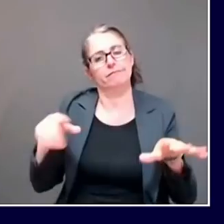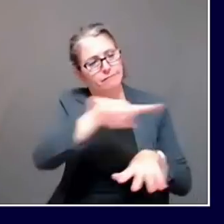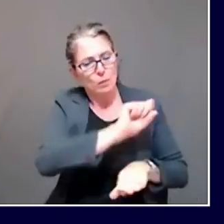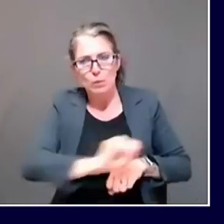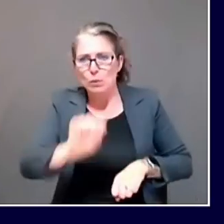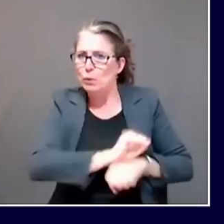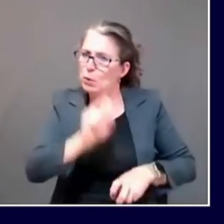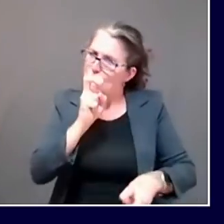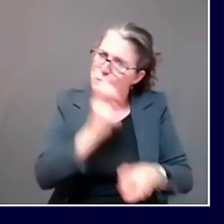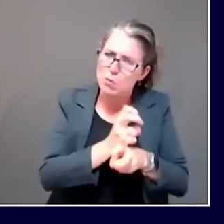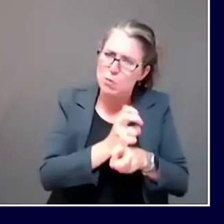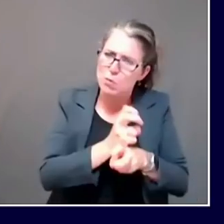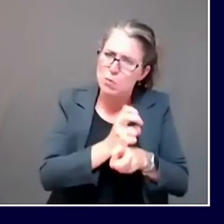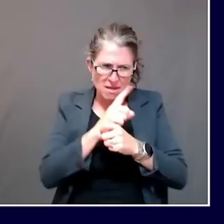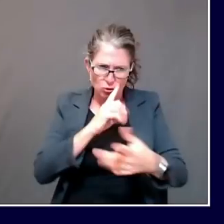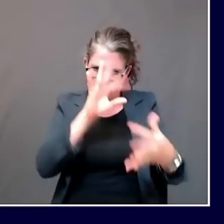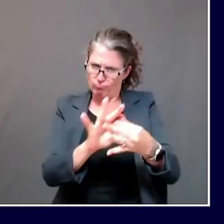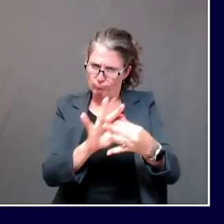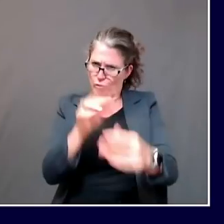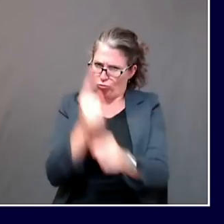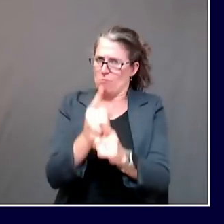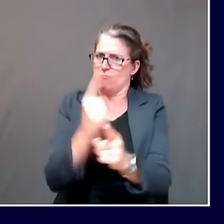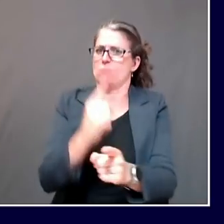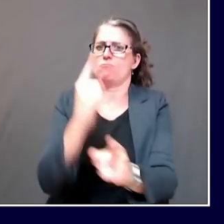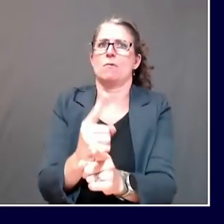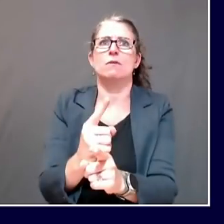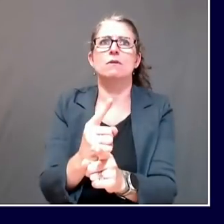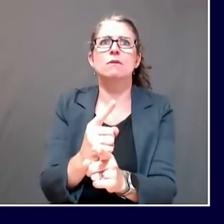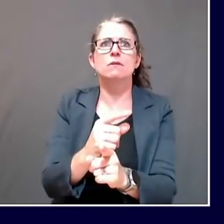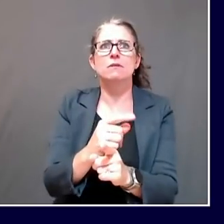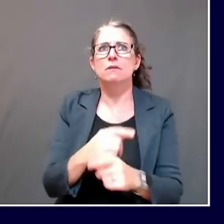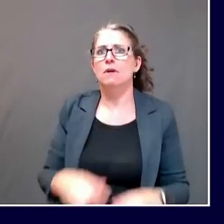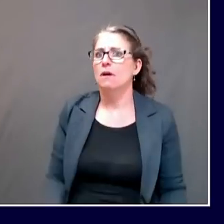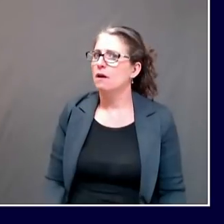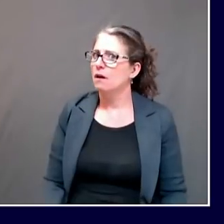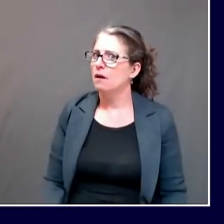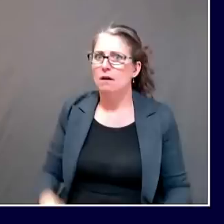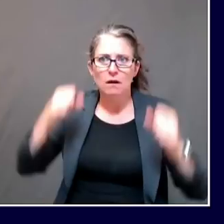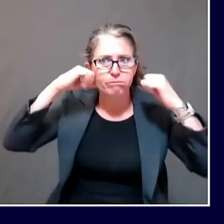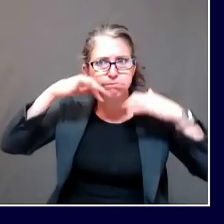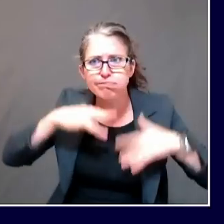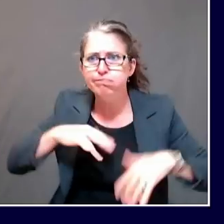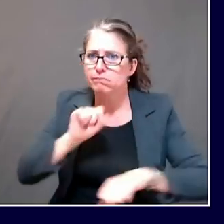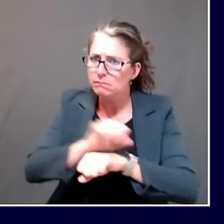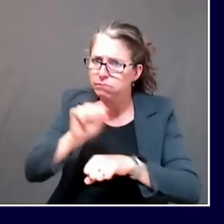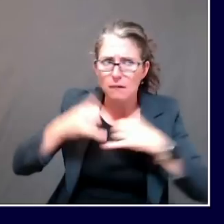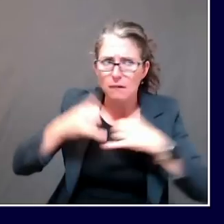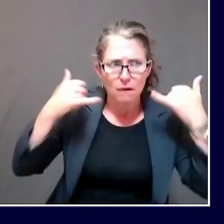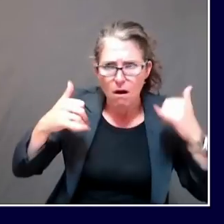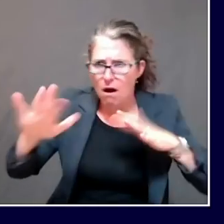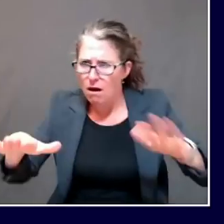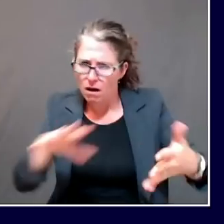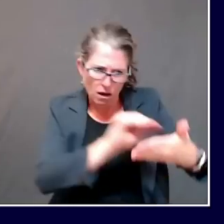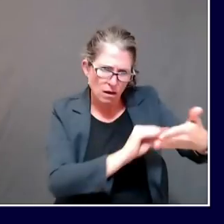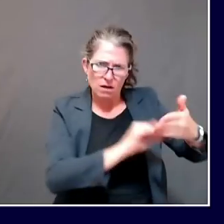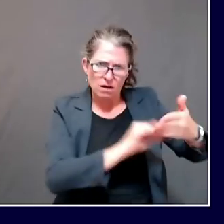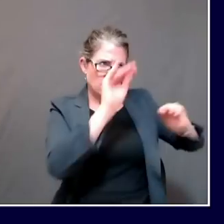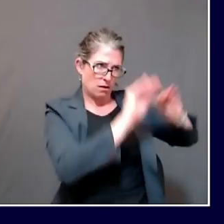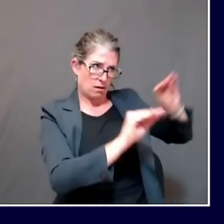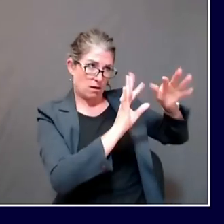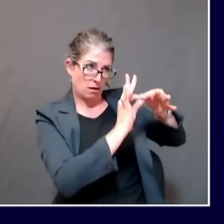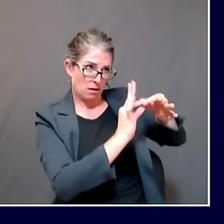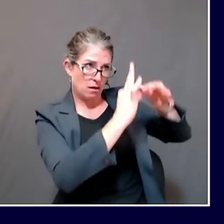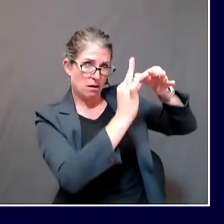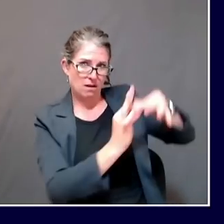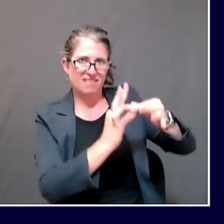Were it not for the hard work of Maine CDC contact tracers, what we would have instead might be disparate,